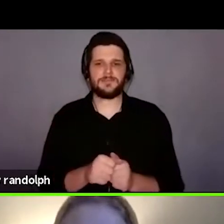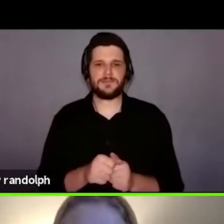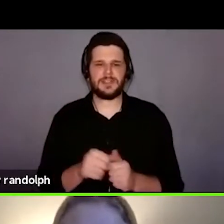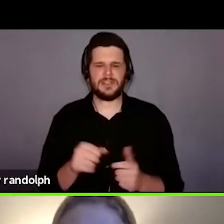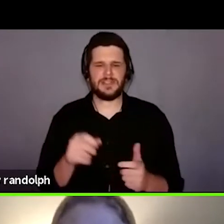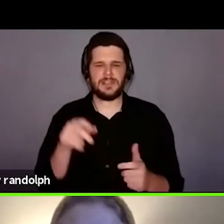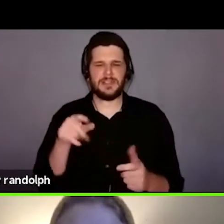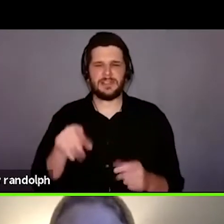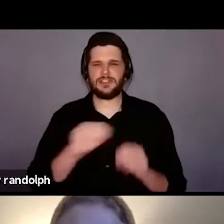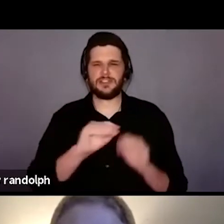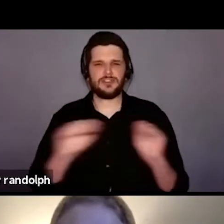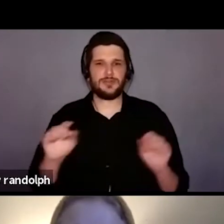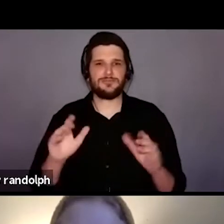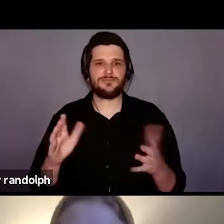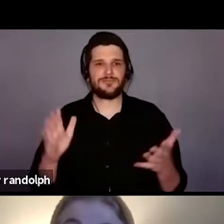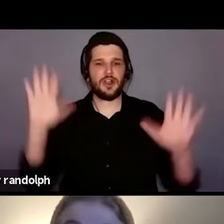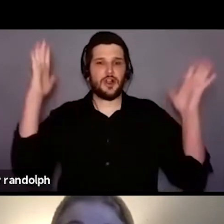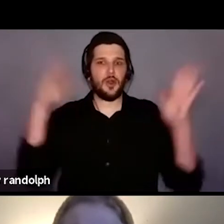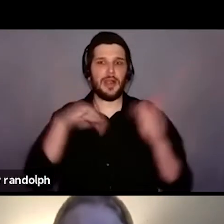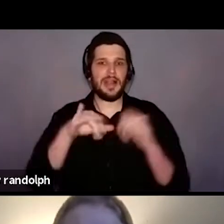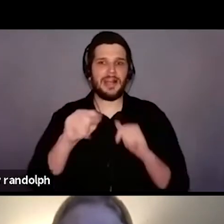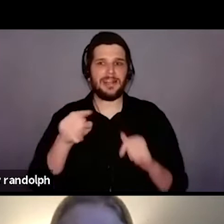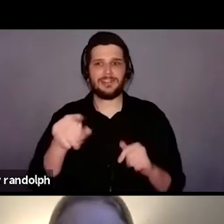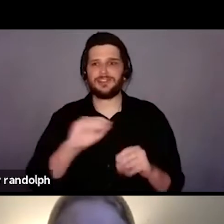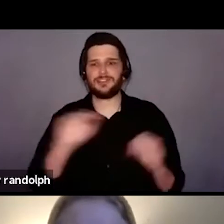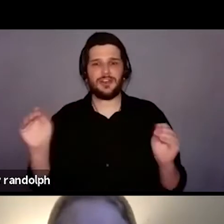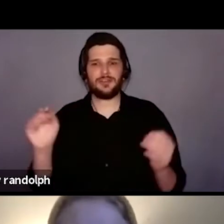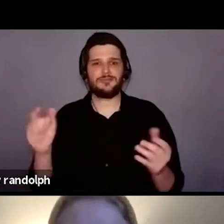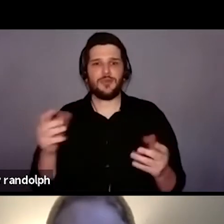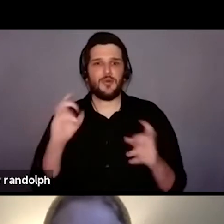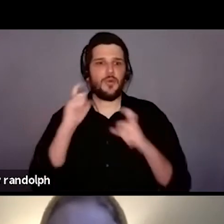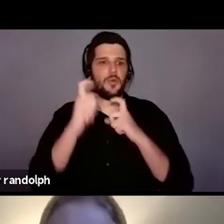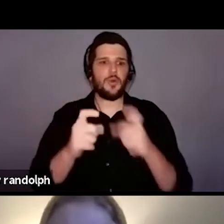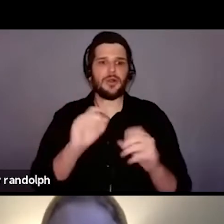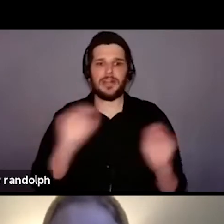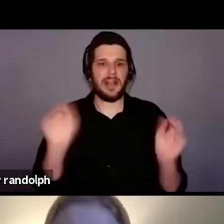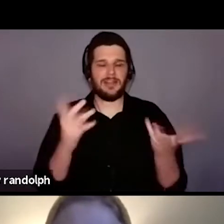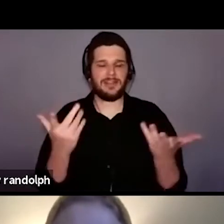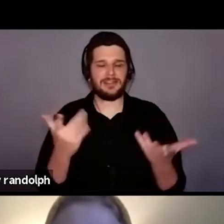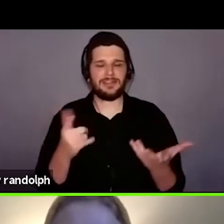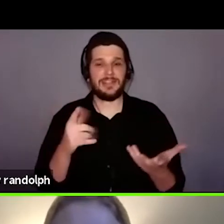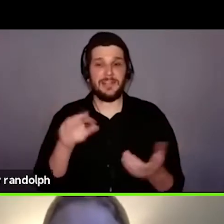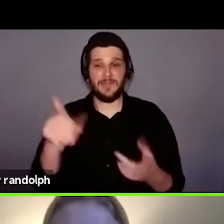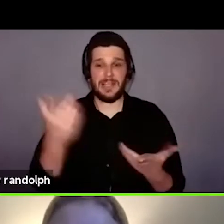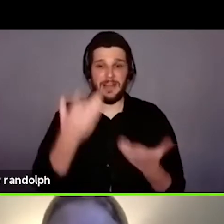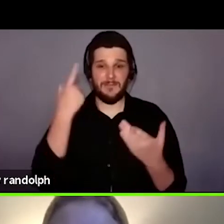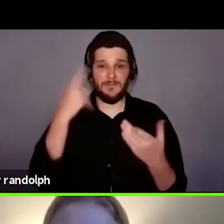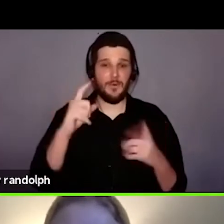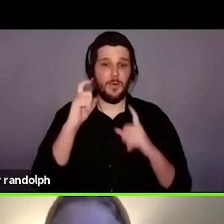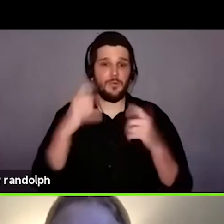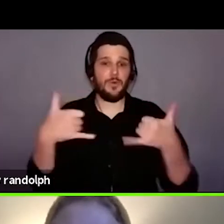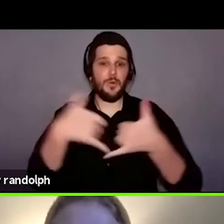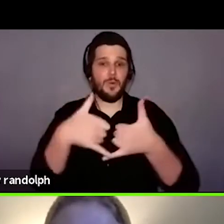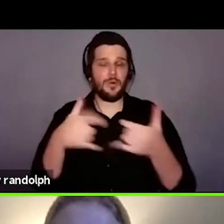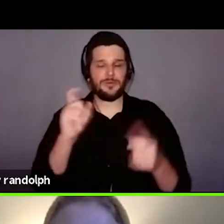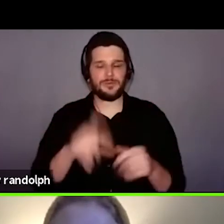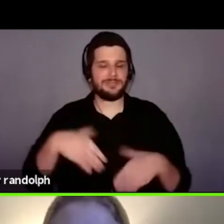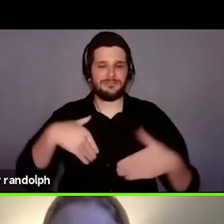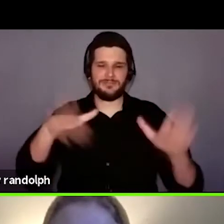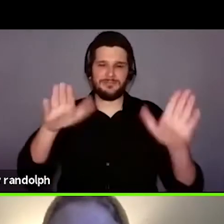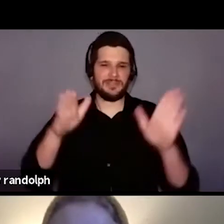there's no glory in it. And if they're here for the glory, they need to step away. Absolutely. I think